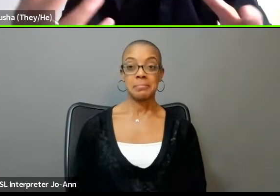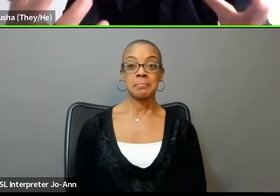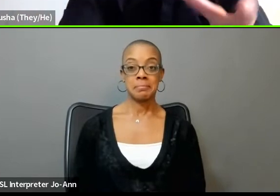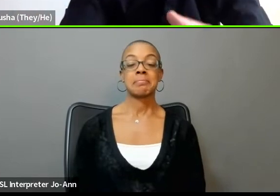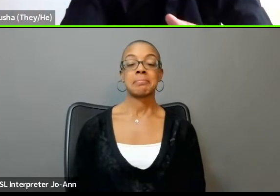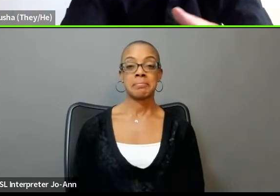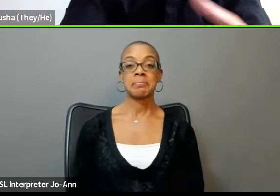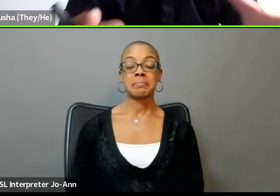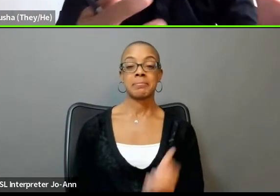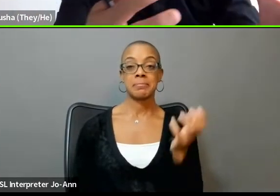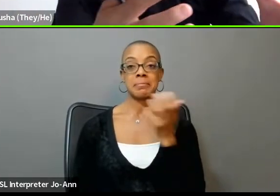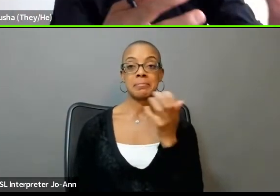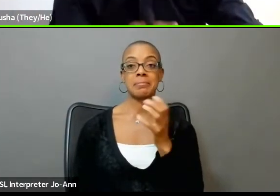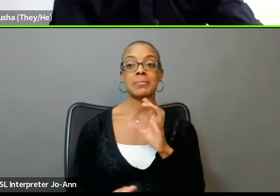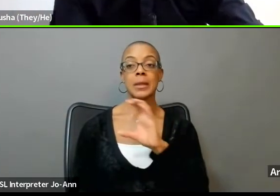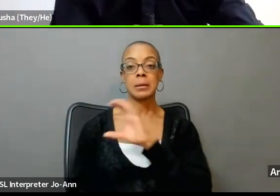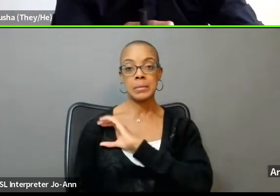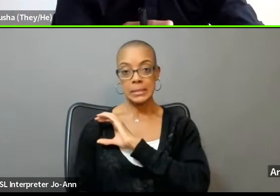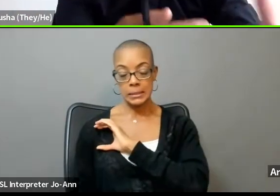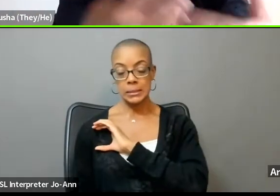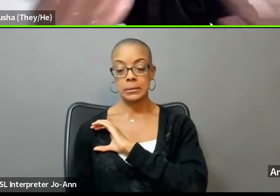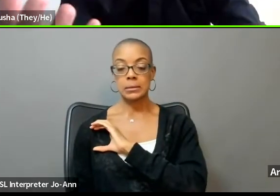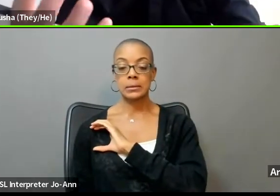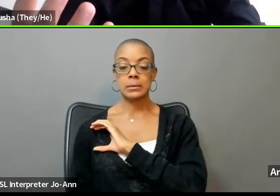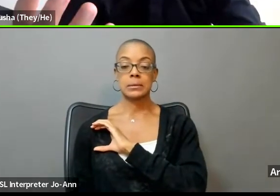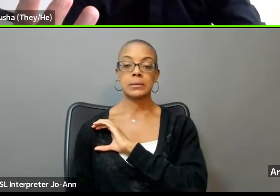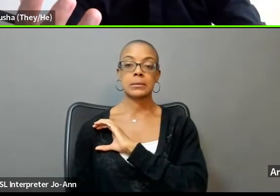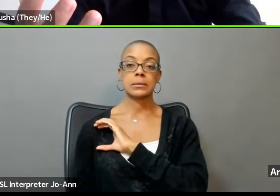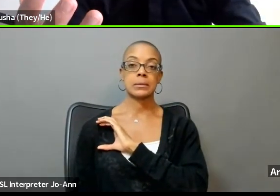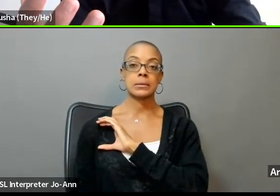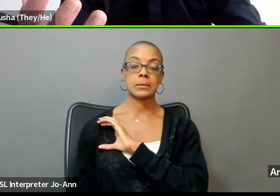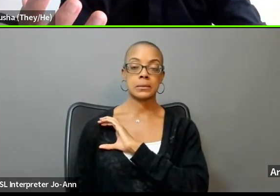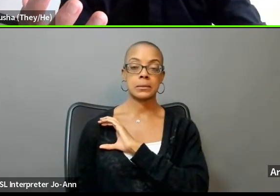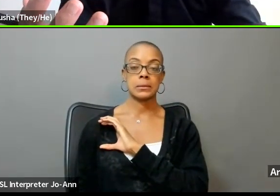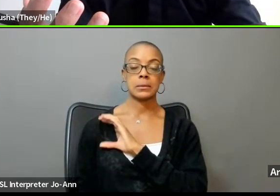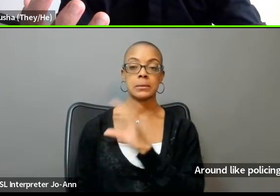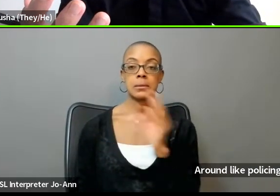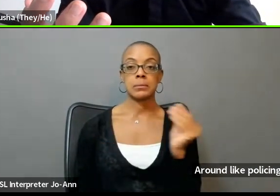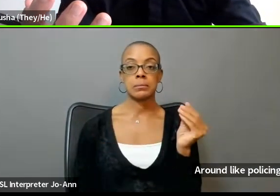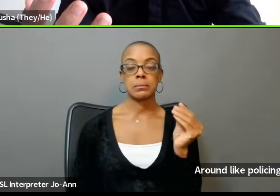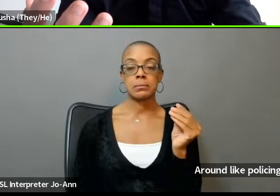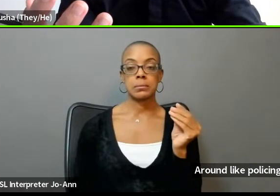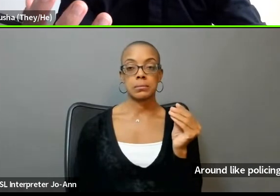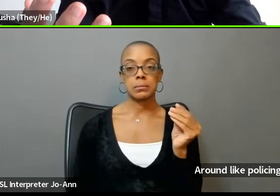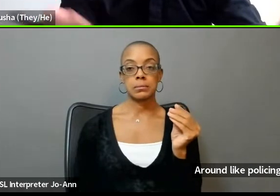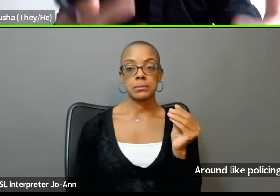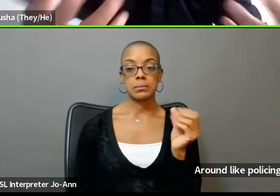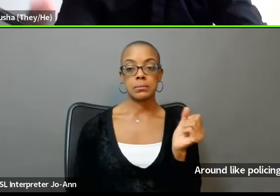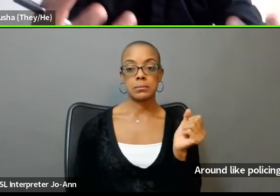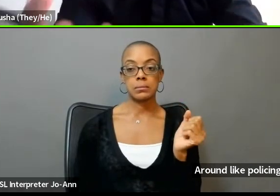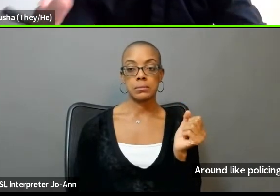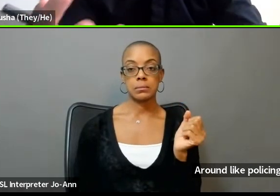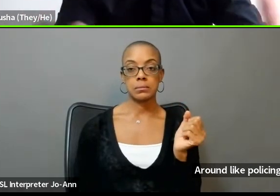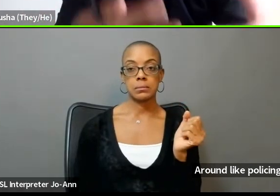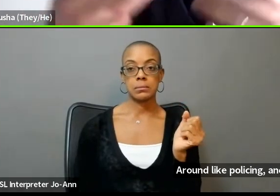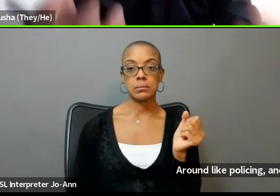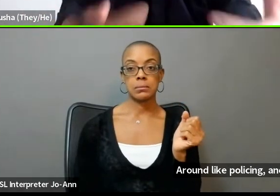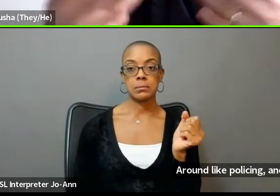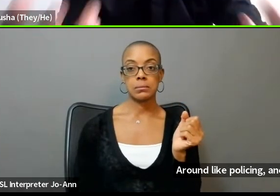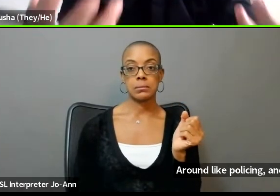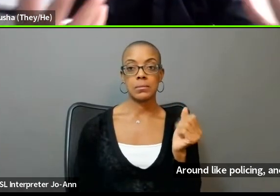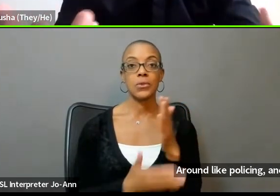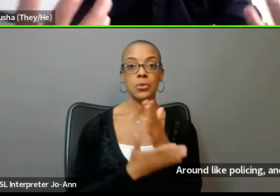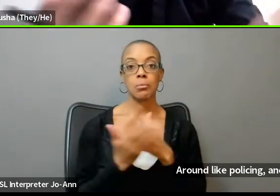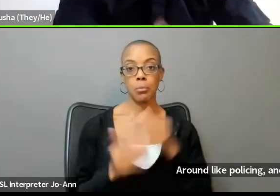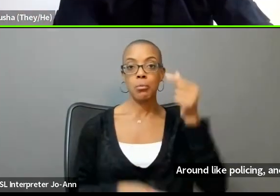around like policing and, again, like, and this is part of like